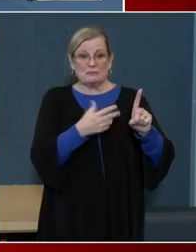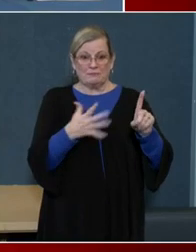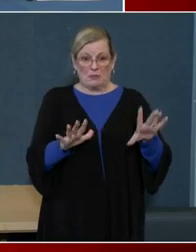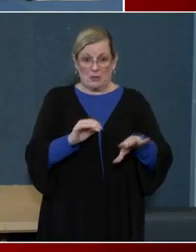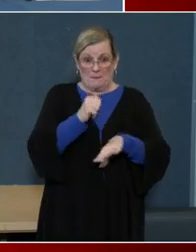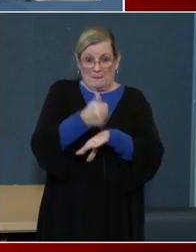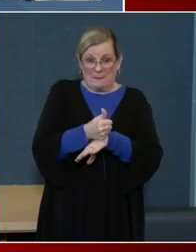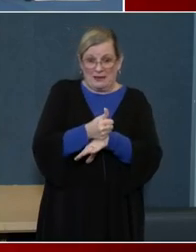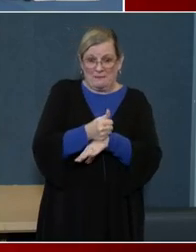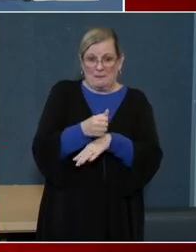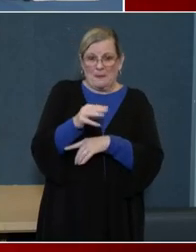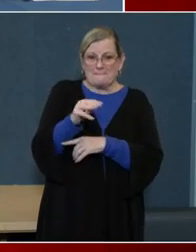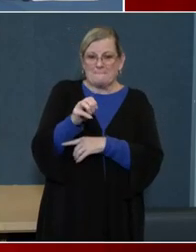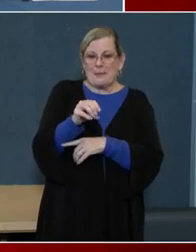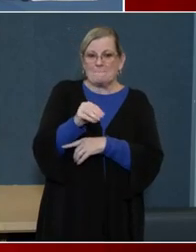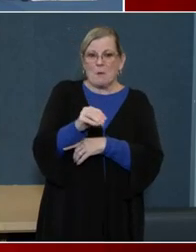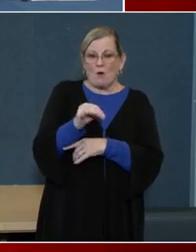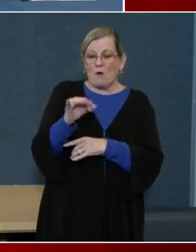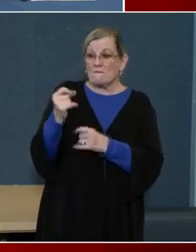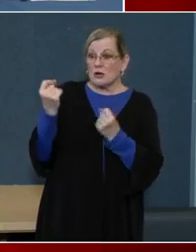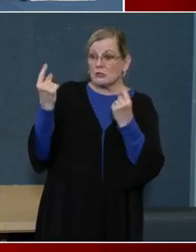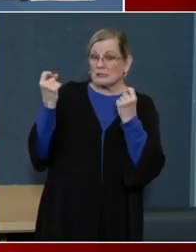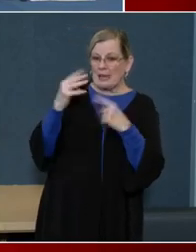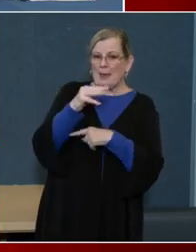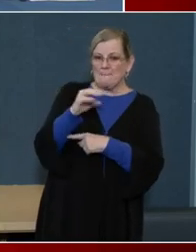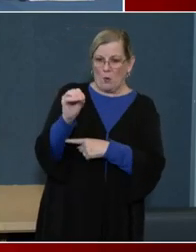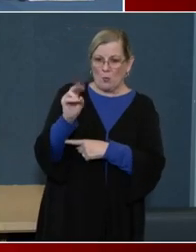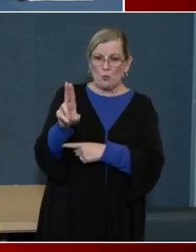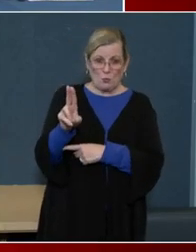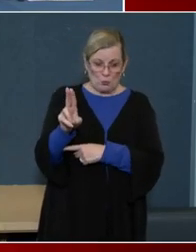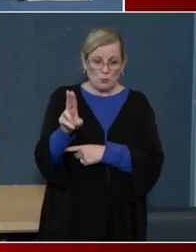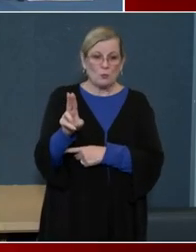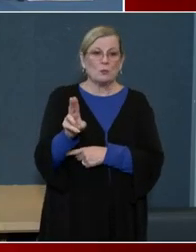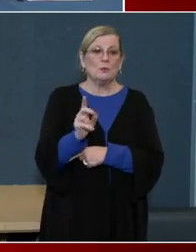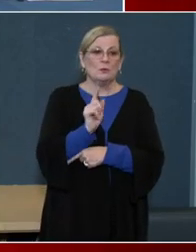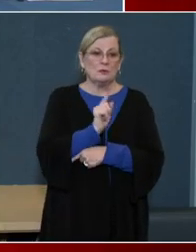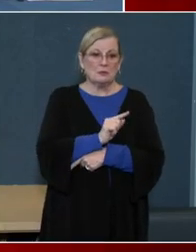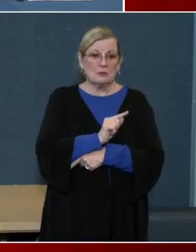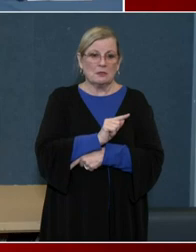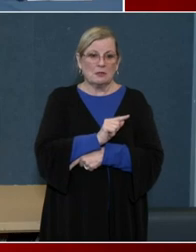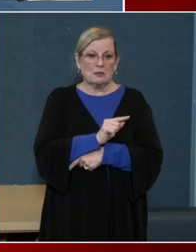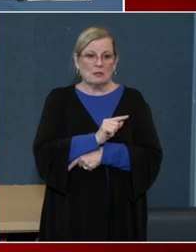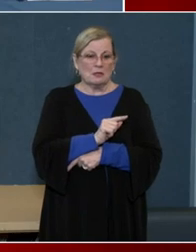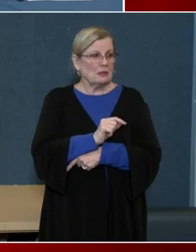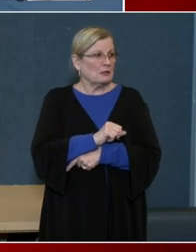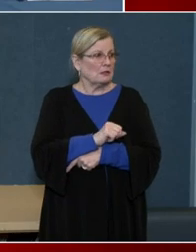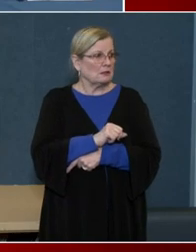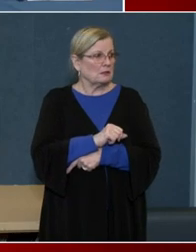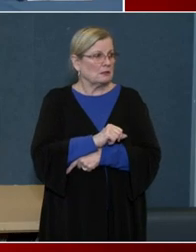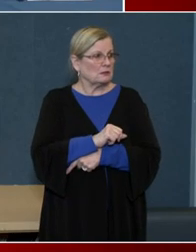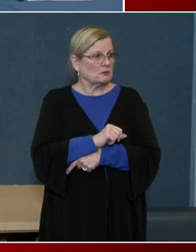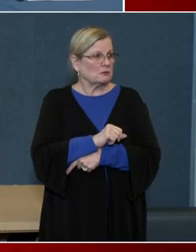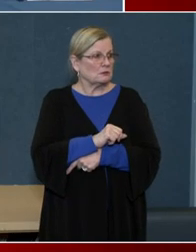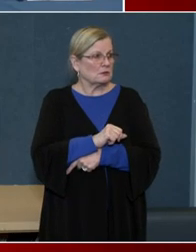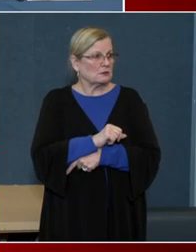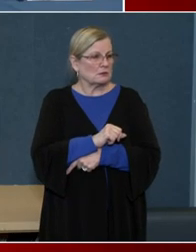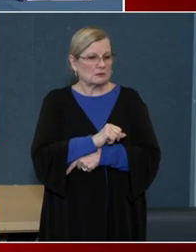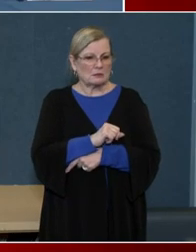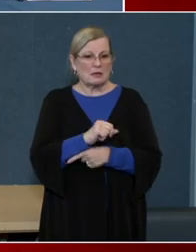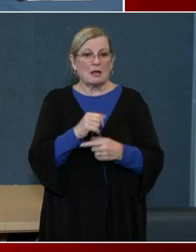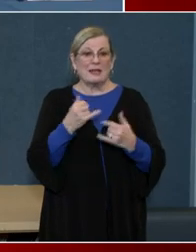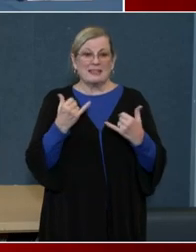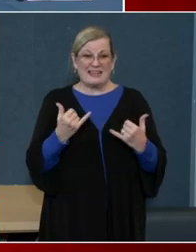of understanding, and you want to know why? Of working conditions and safety protocols. That includes